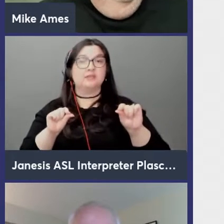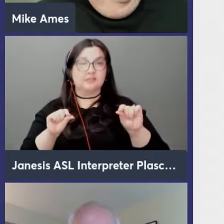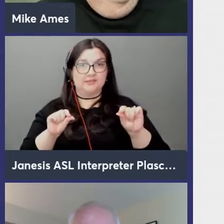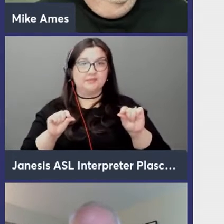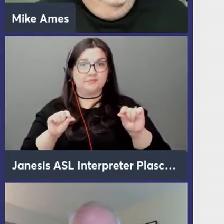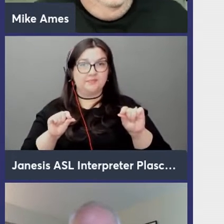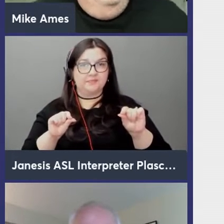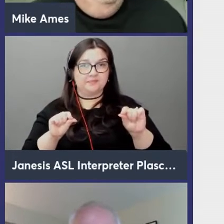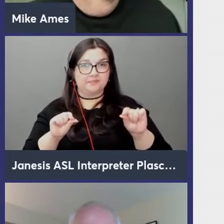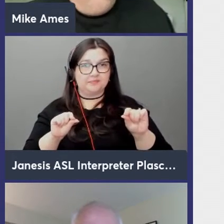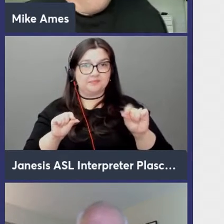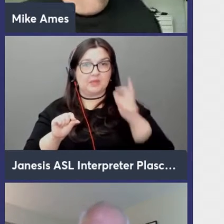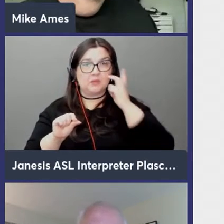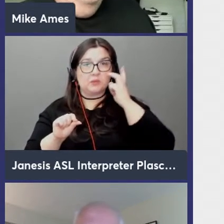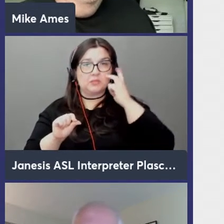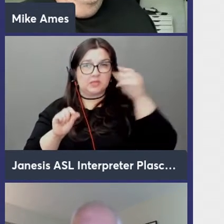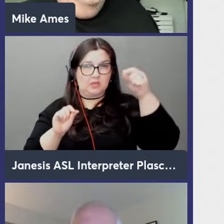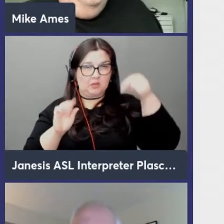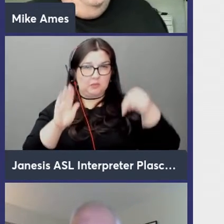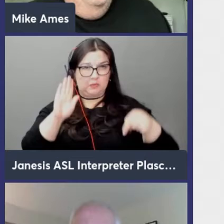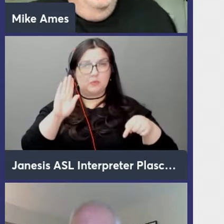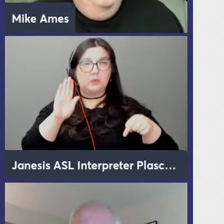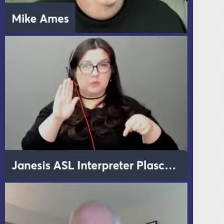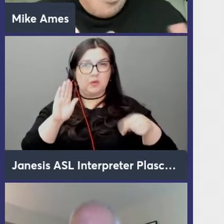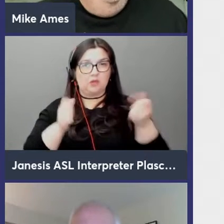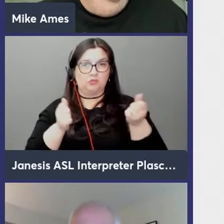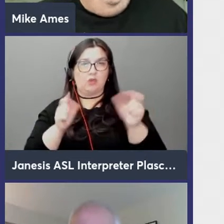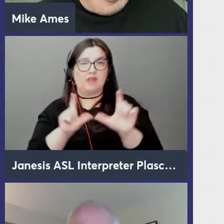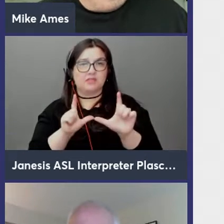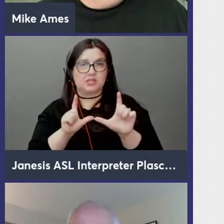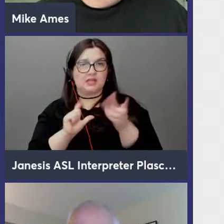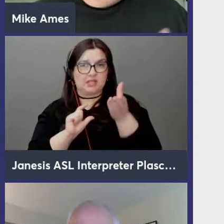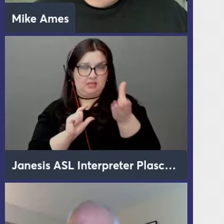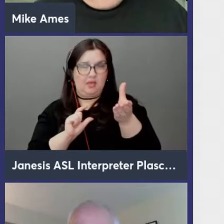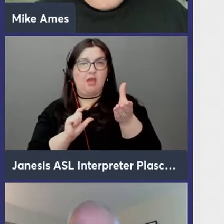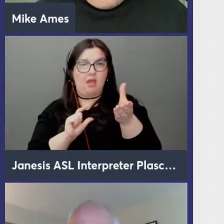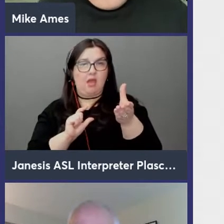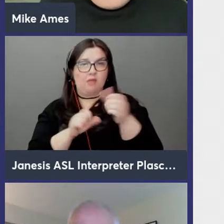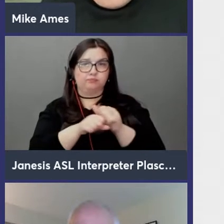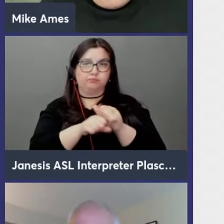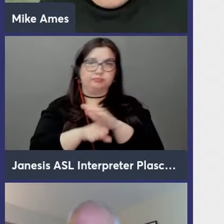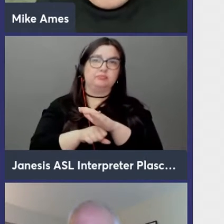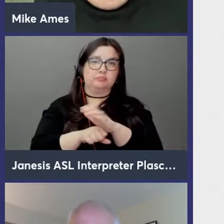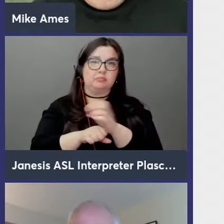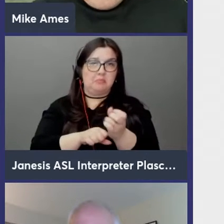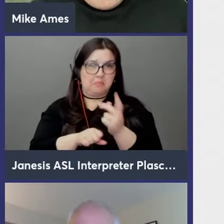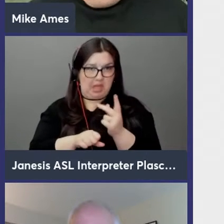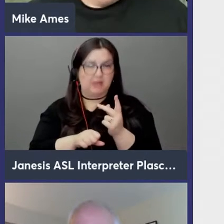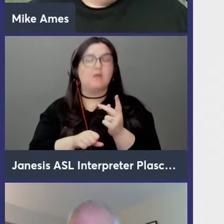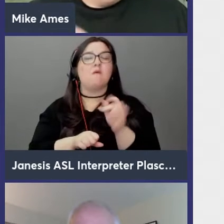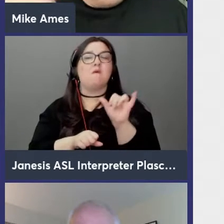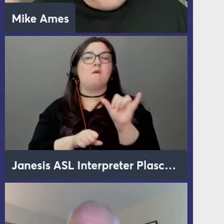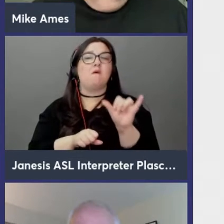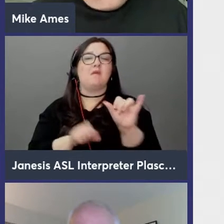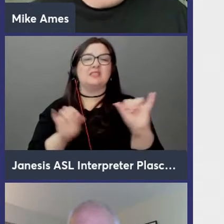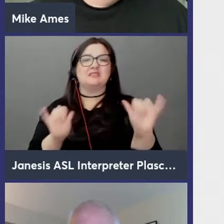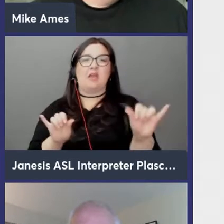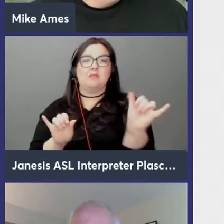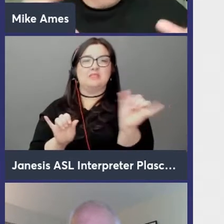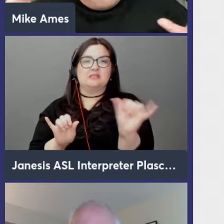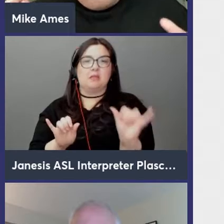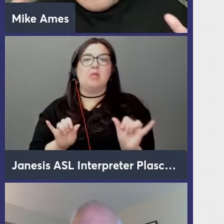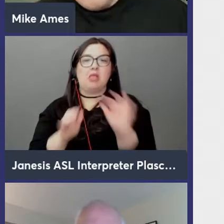my driver's license in there, and I'm getting back the same similarity scores. So I can say,